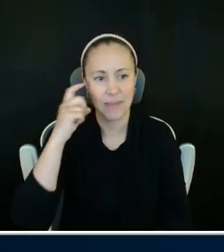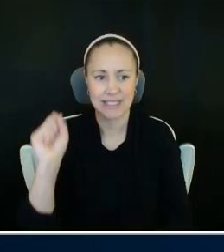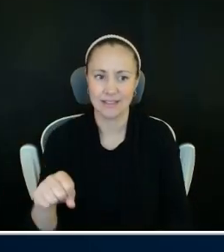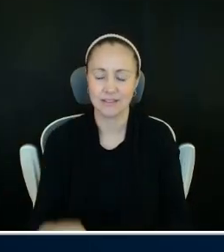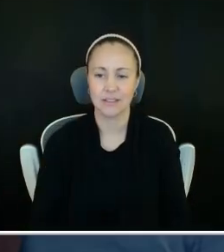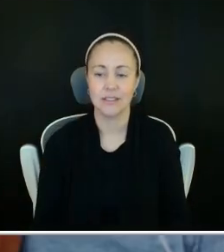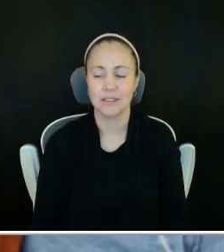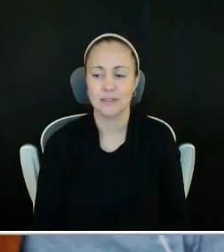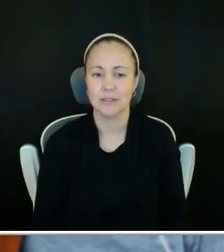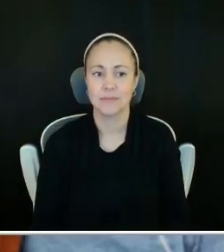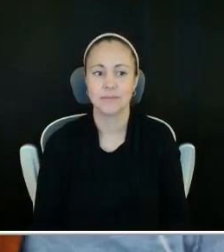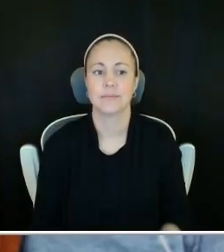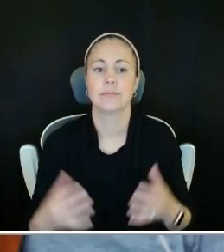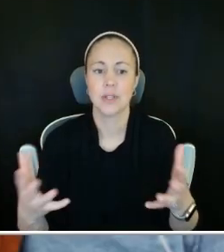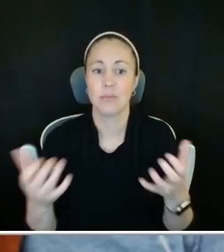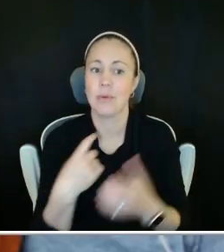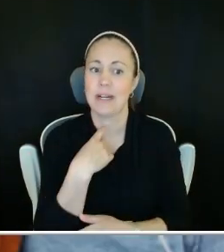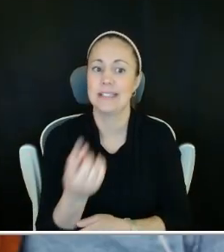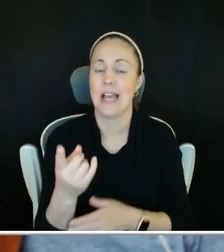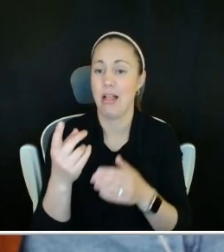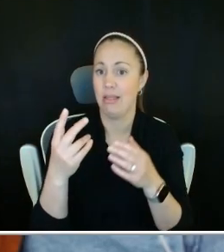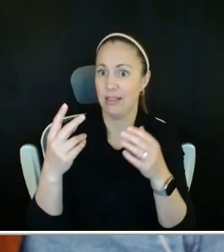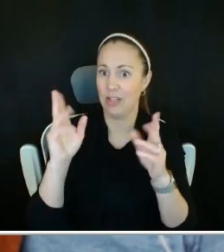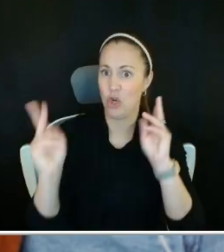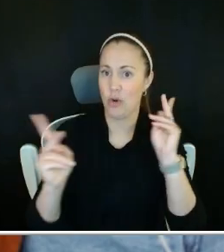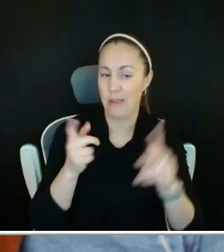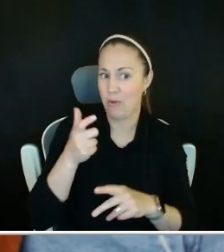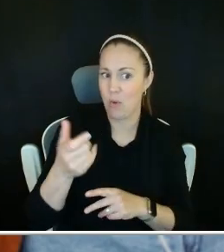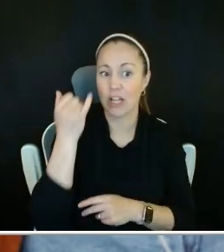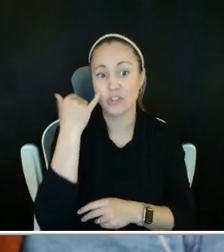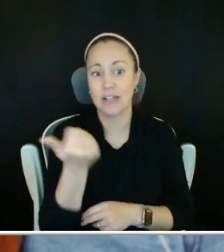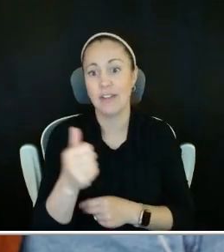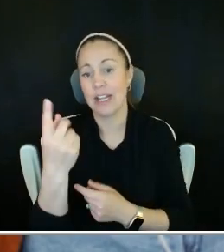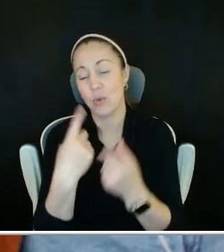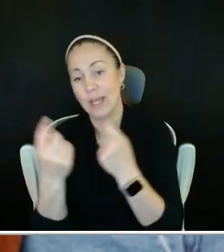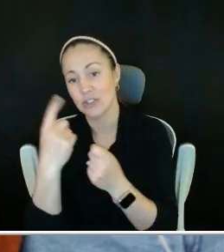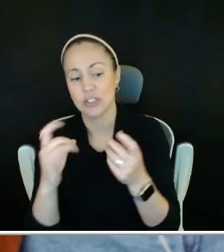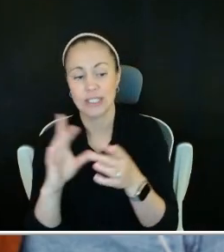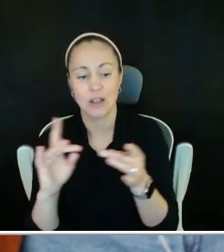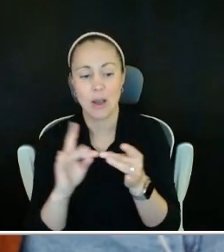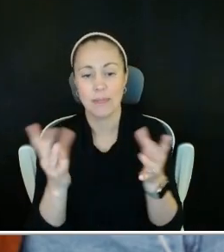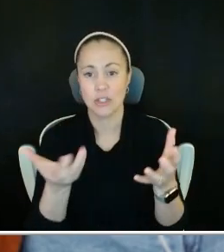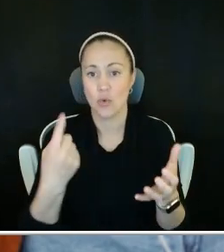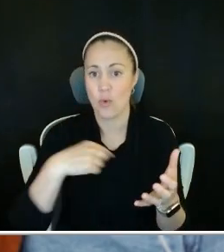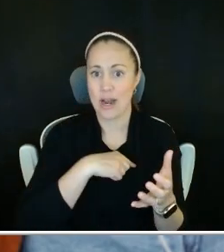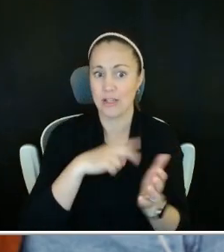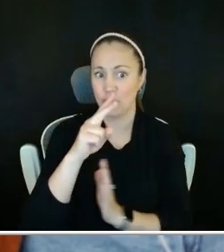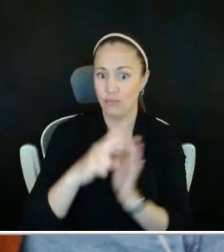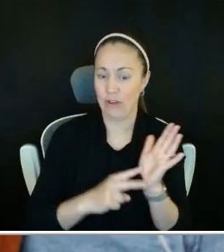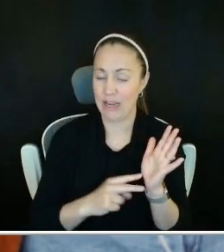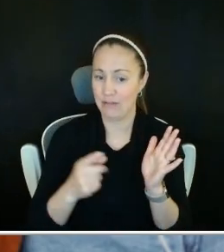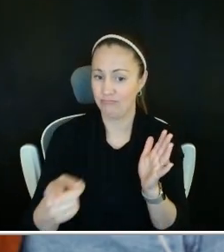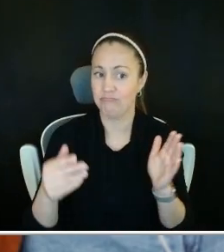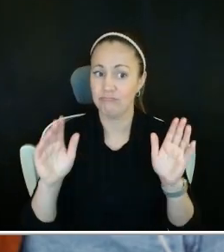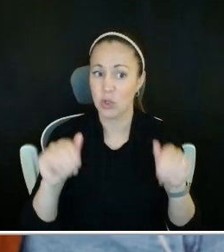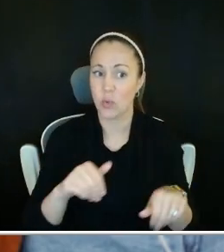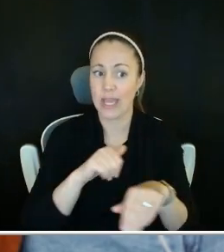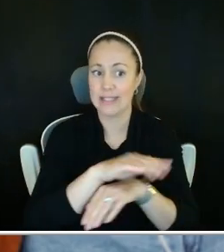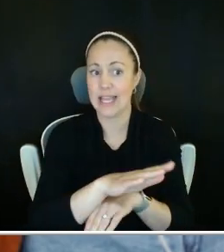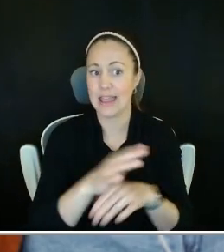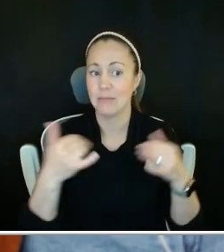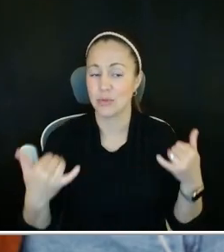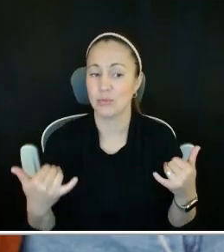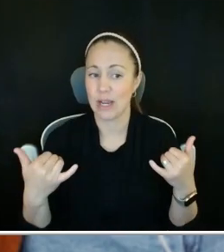our viewers know that if you're watching and you have any questions or comments that you'd like us to read out loud on the program, you can send them to us right now